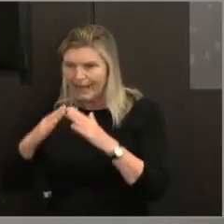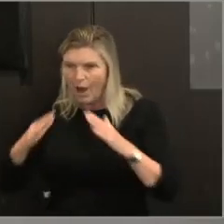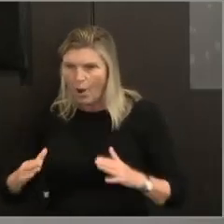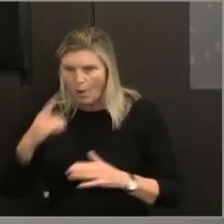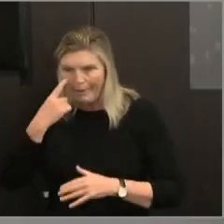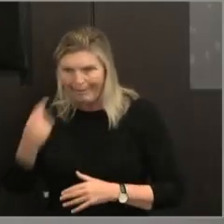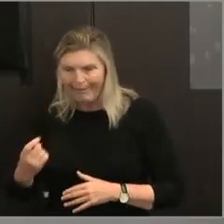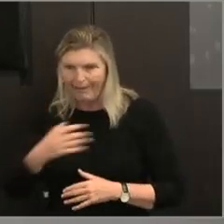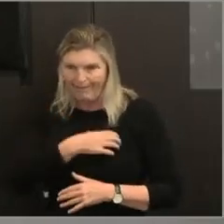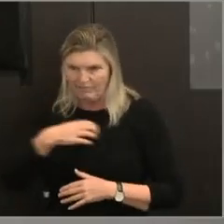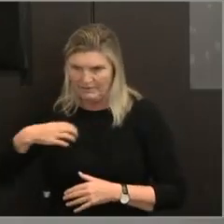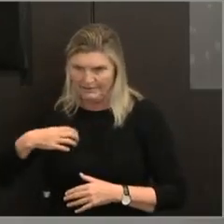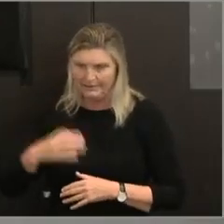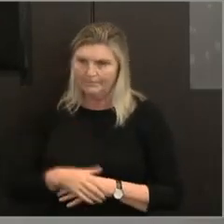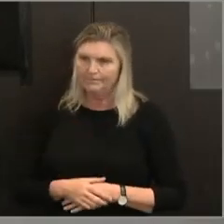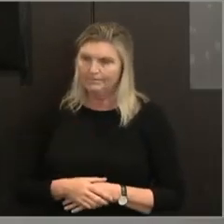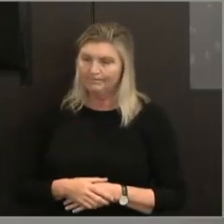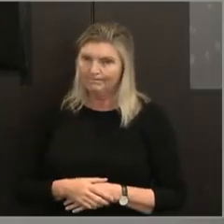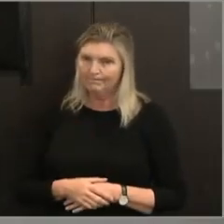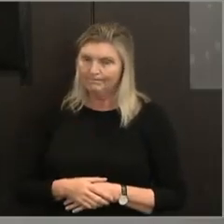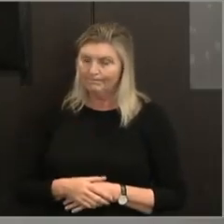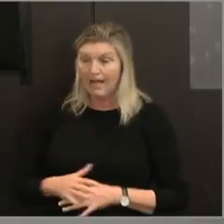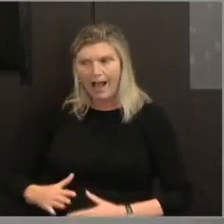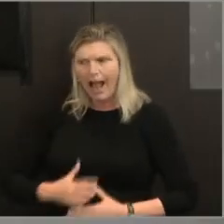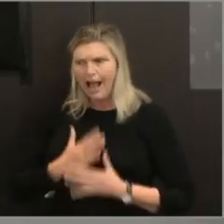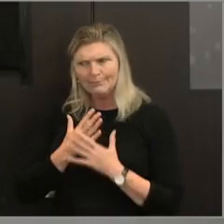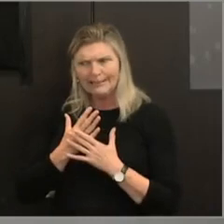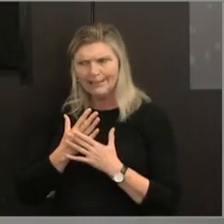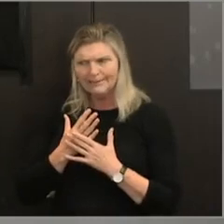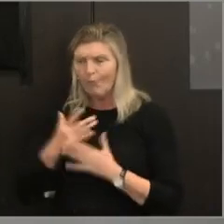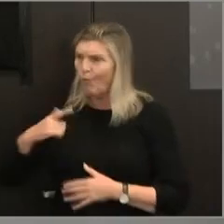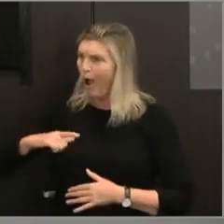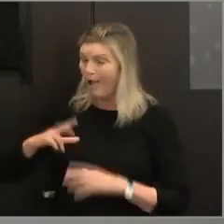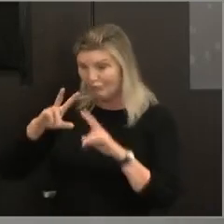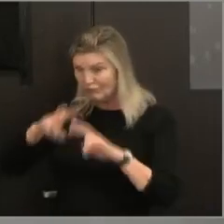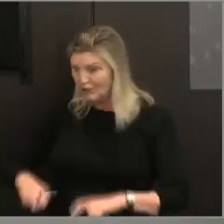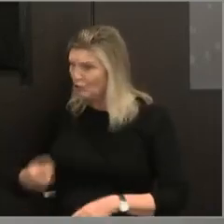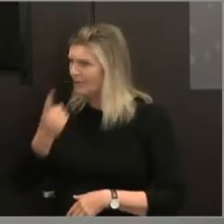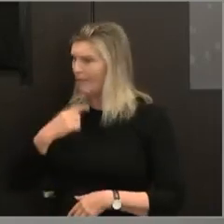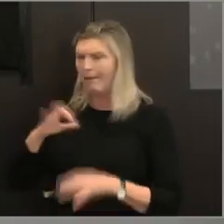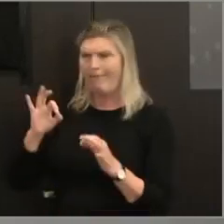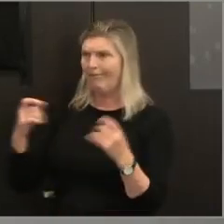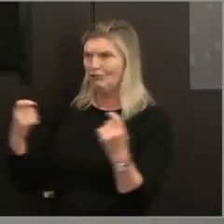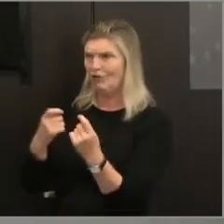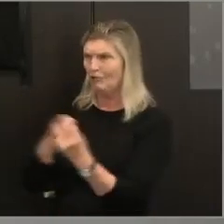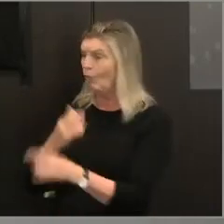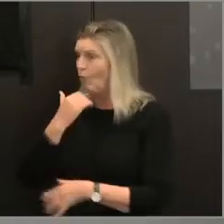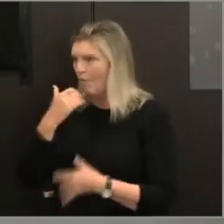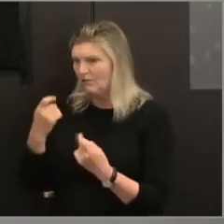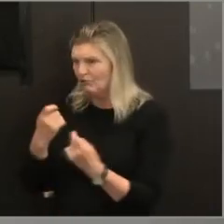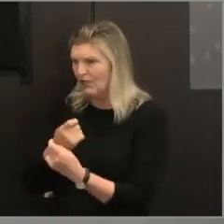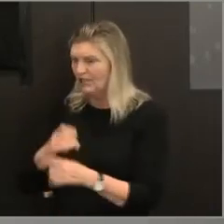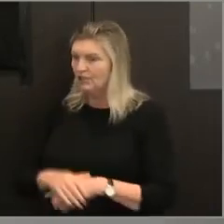The research has also been distressing because so little has changed. As the Commission will know, Māori men make